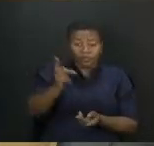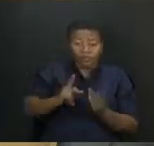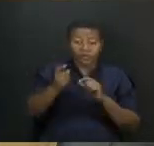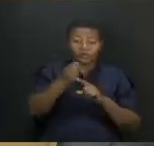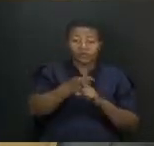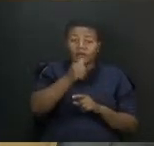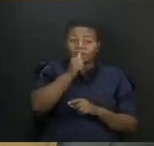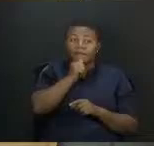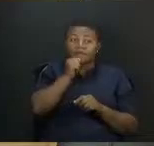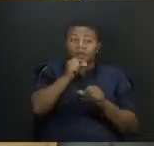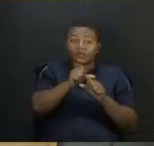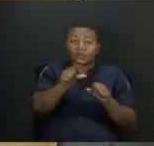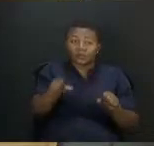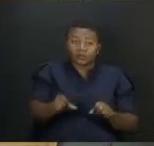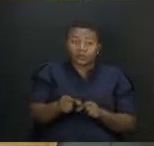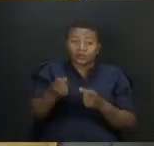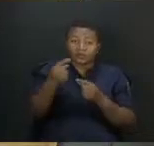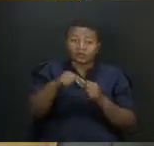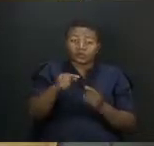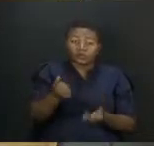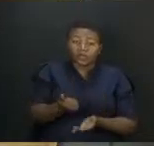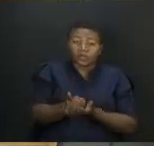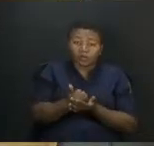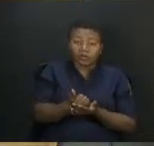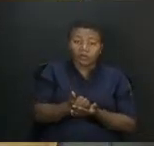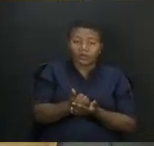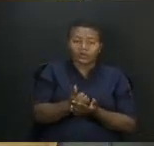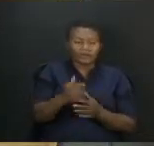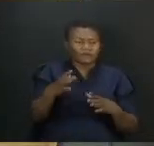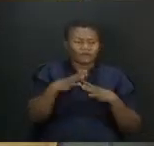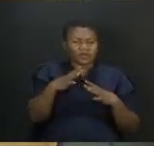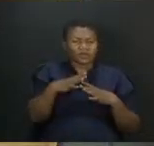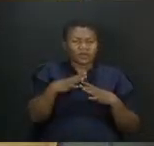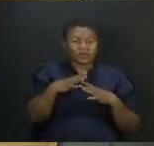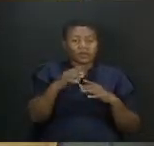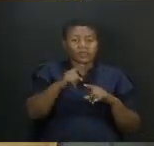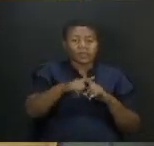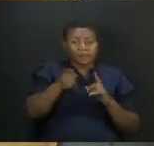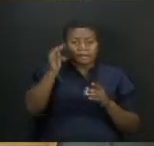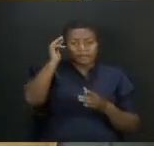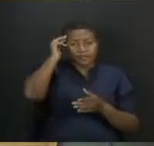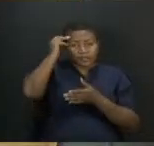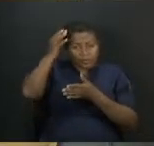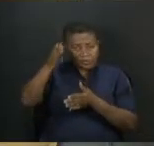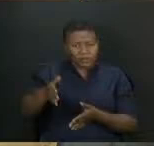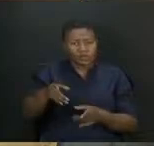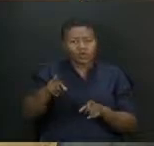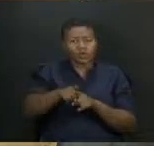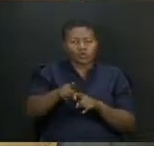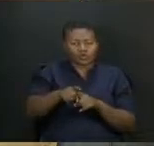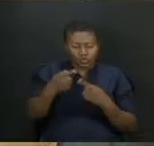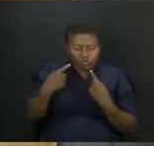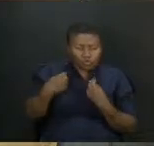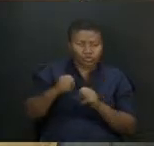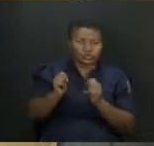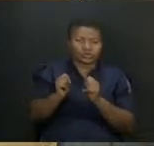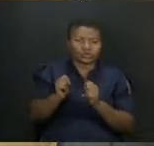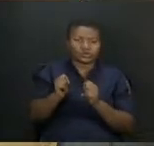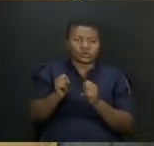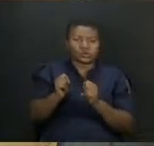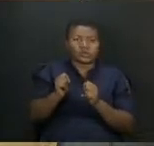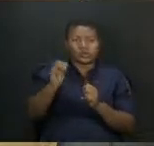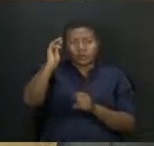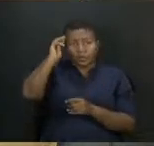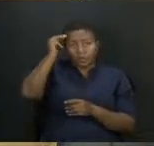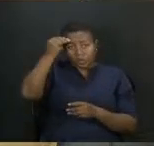something coming to help, fair enough. But the minister is on the ground, the Ministry of Health is on the ground,